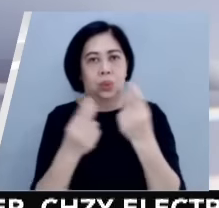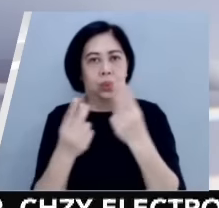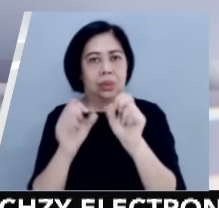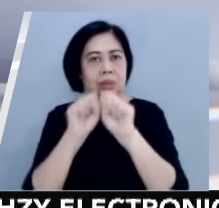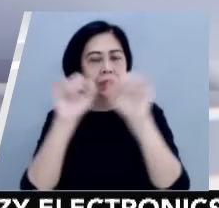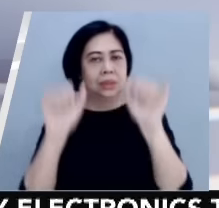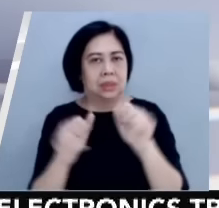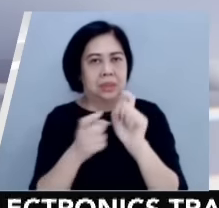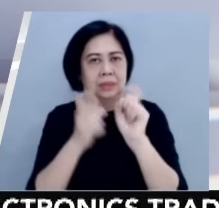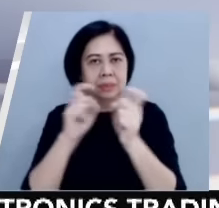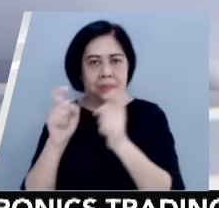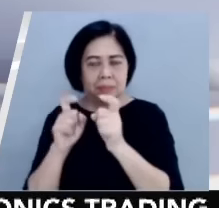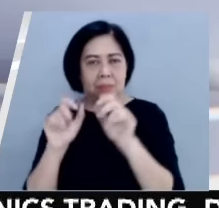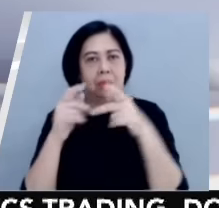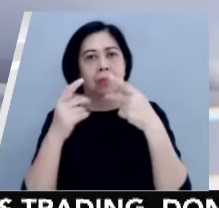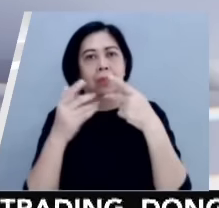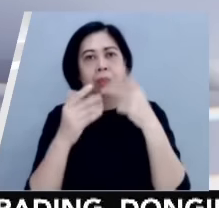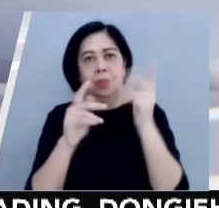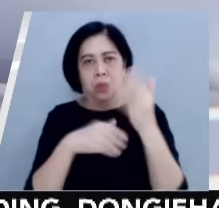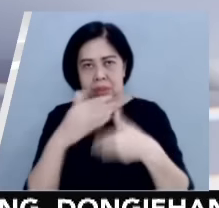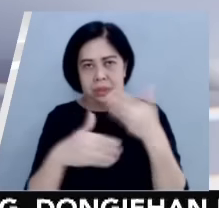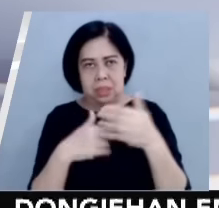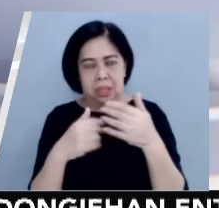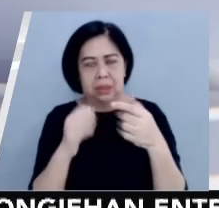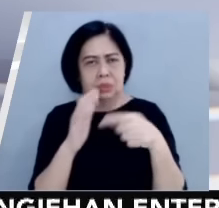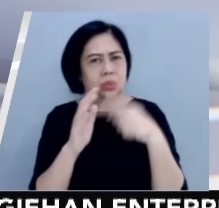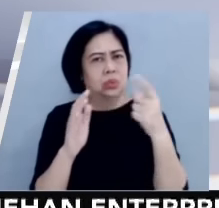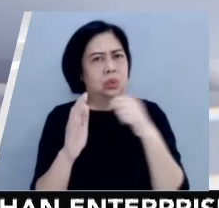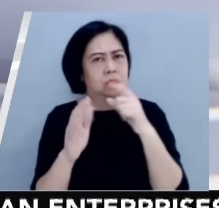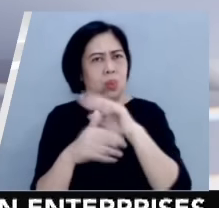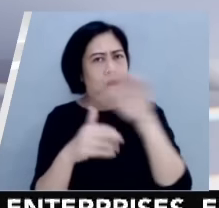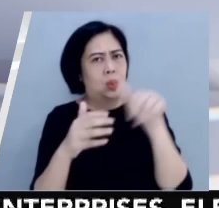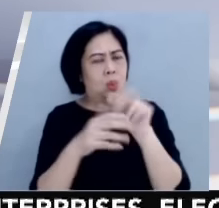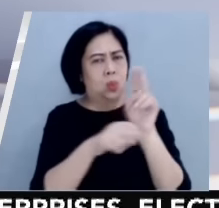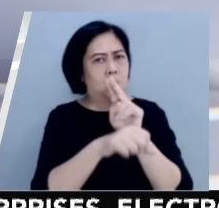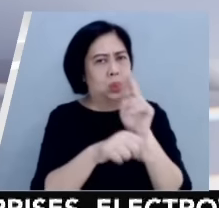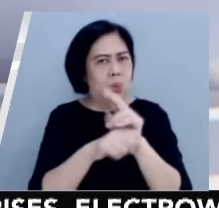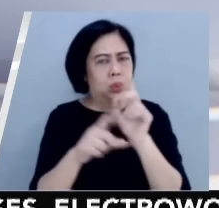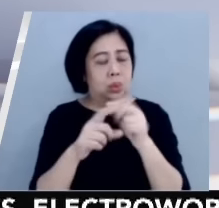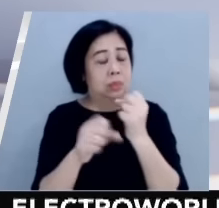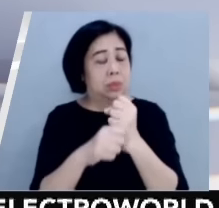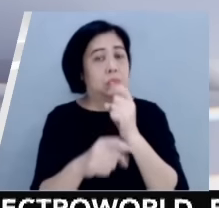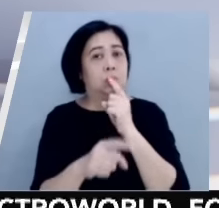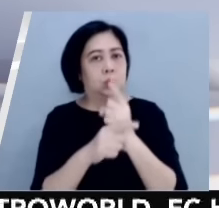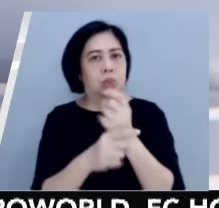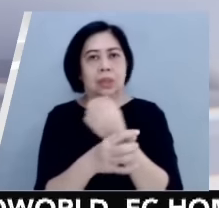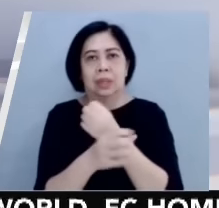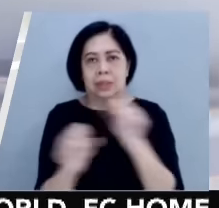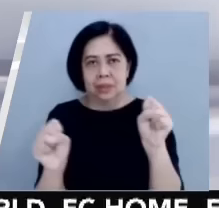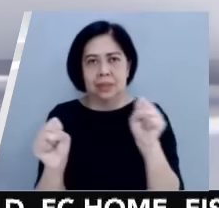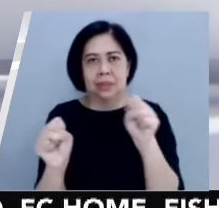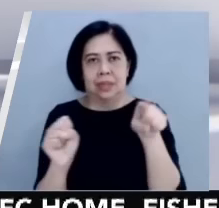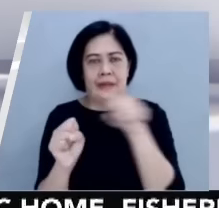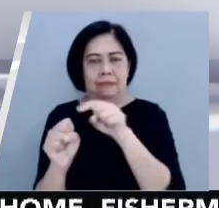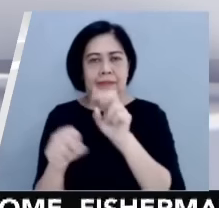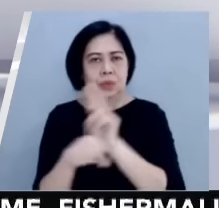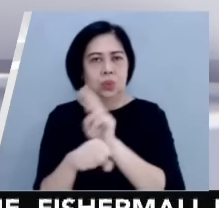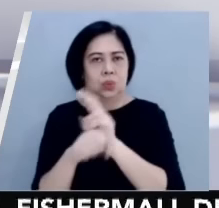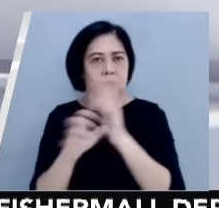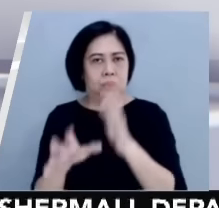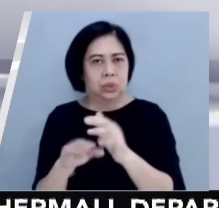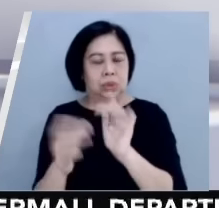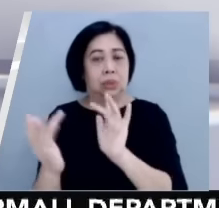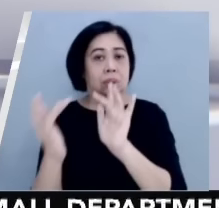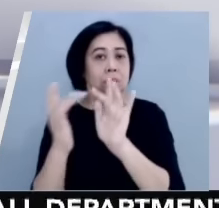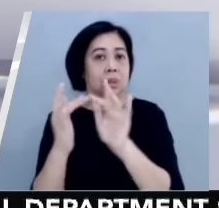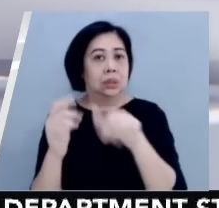reconciliation process. Isolated daw ang nangyari sa ilang users. Tiniyak din nilang ligtas ang account ng users. Nakipag-ugnayan raw sila